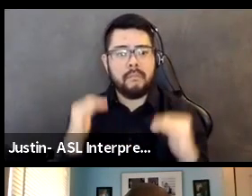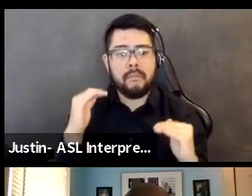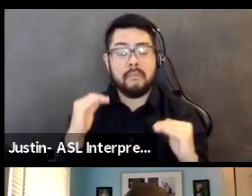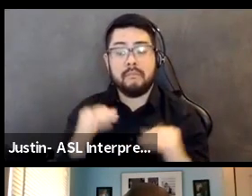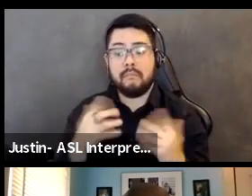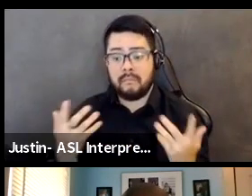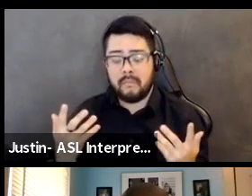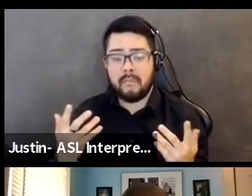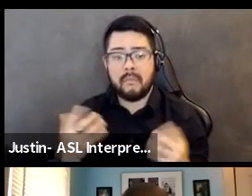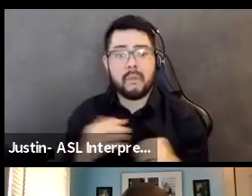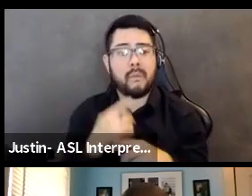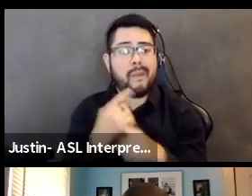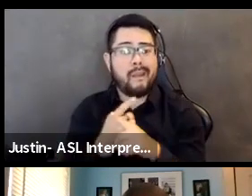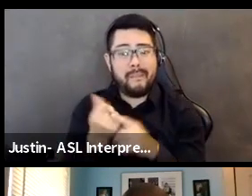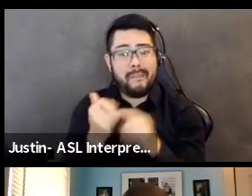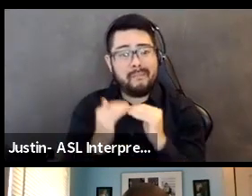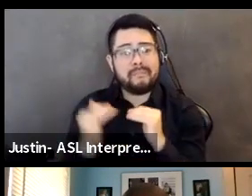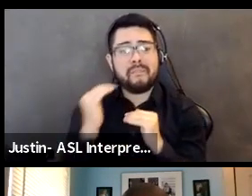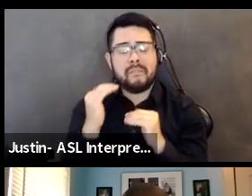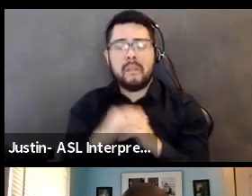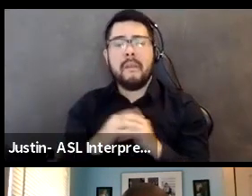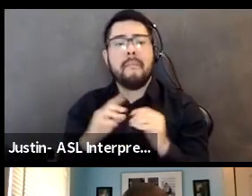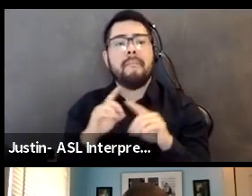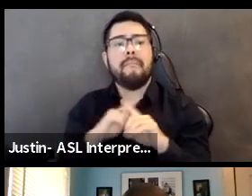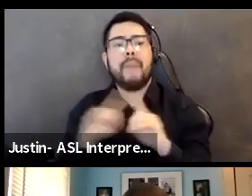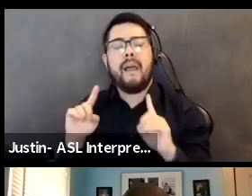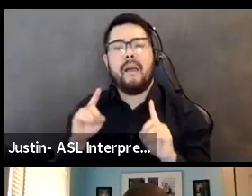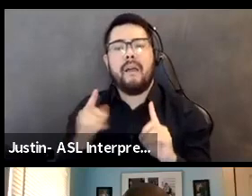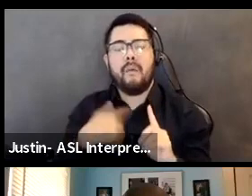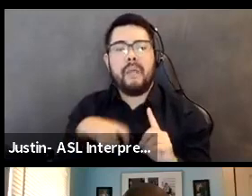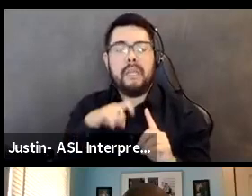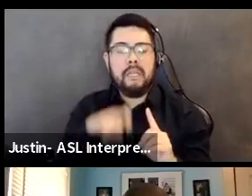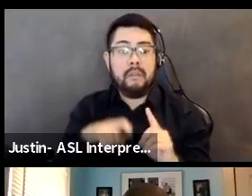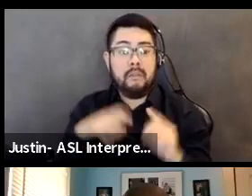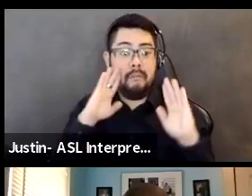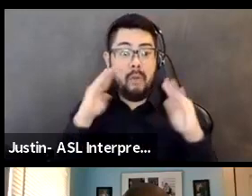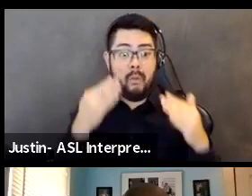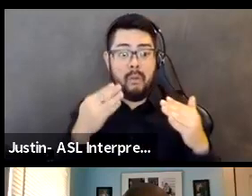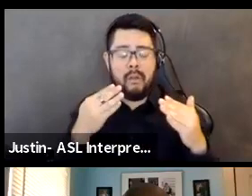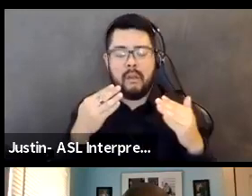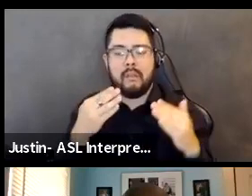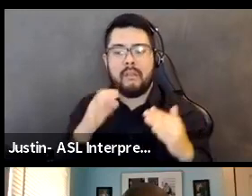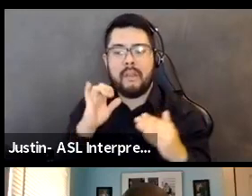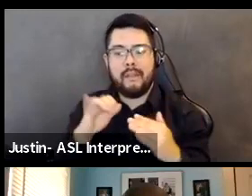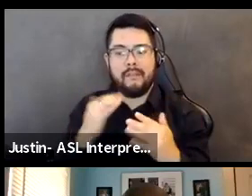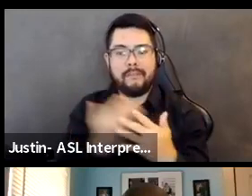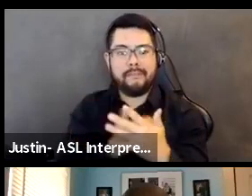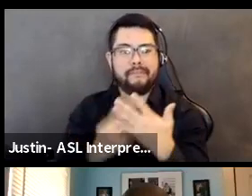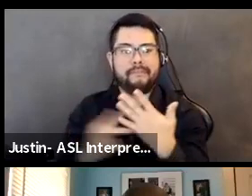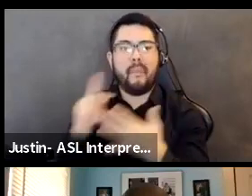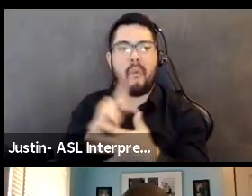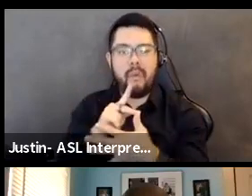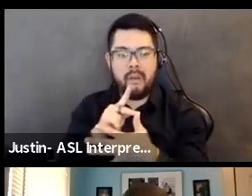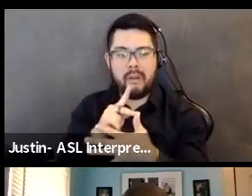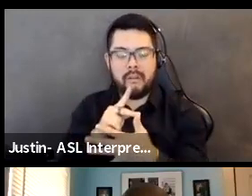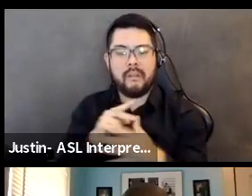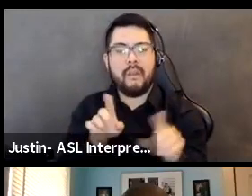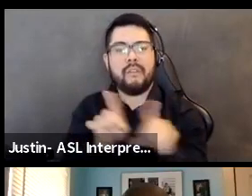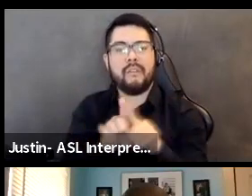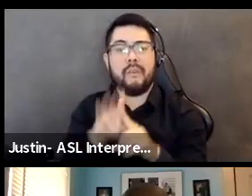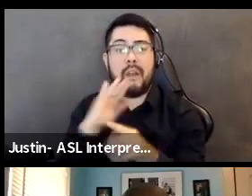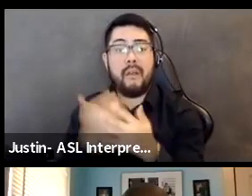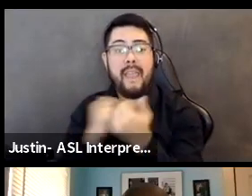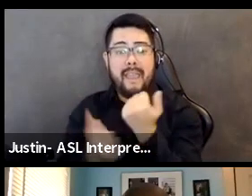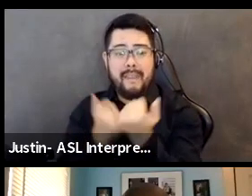and then some so we need to make sure that we keep that front and center as well in our advocacy to